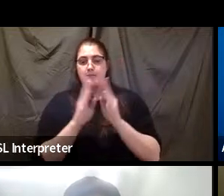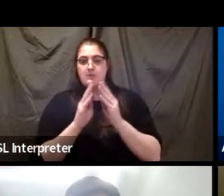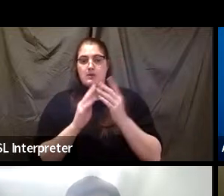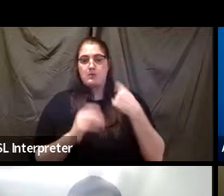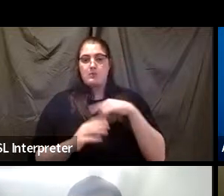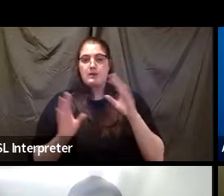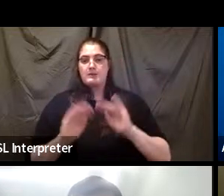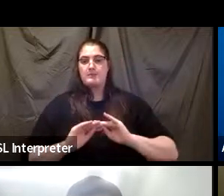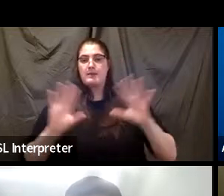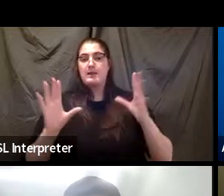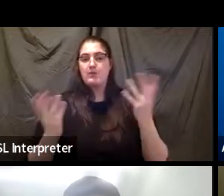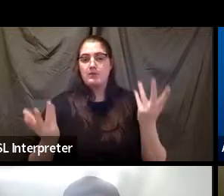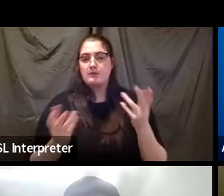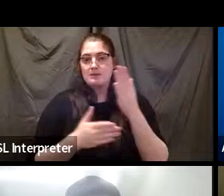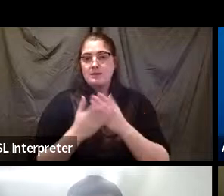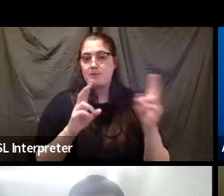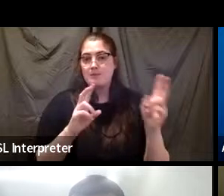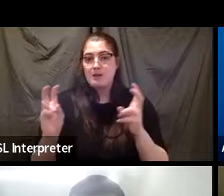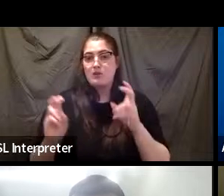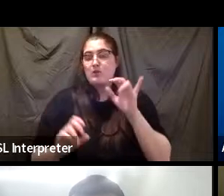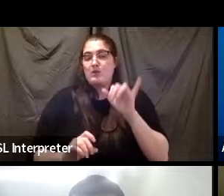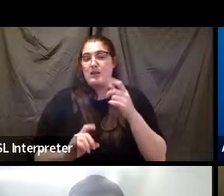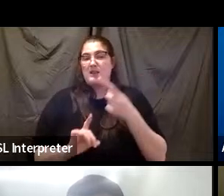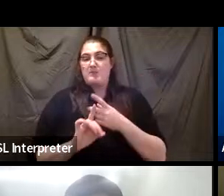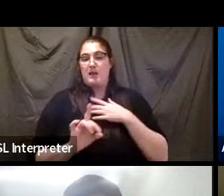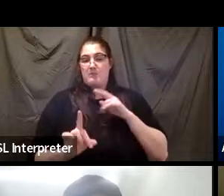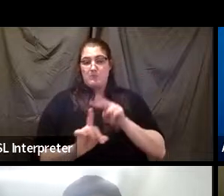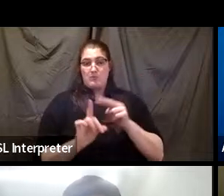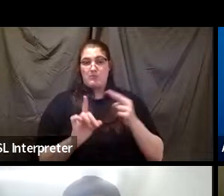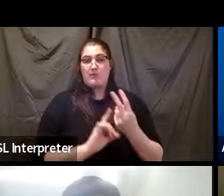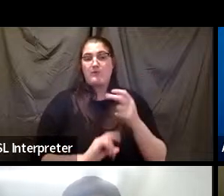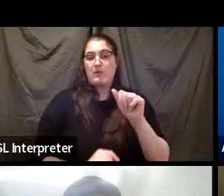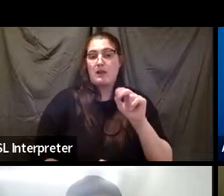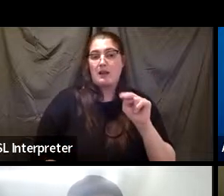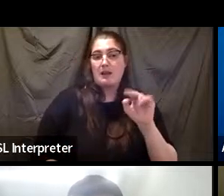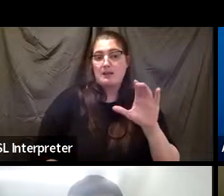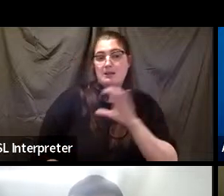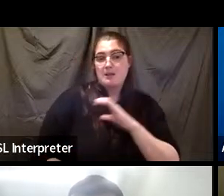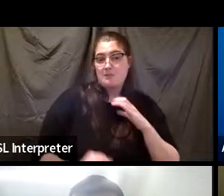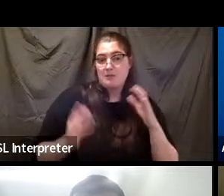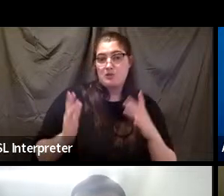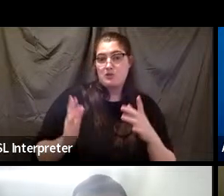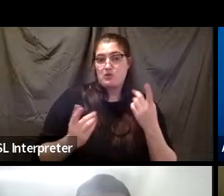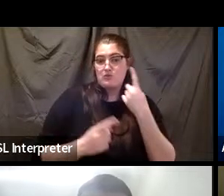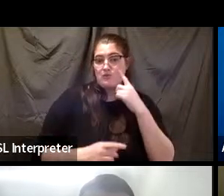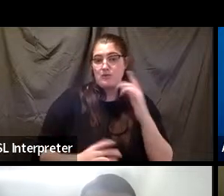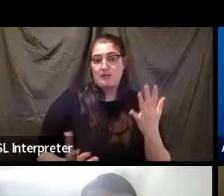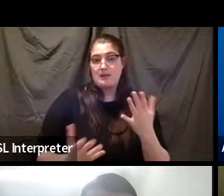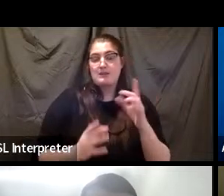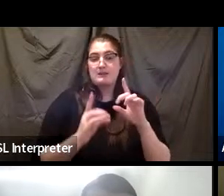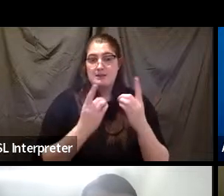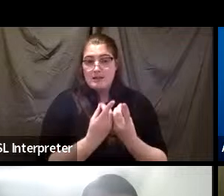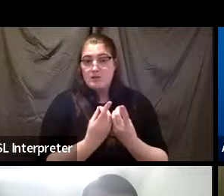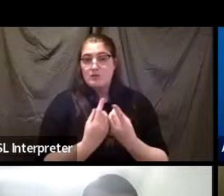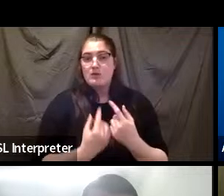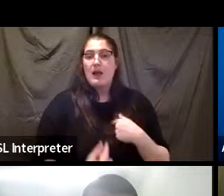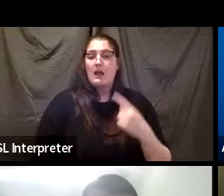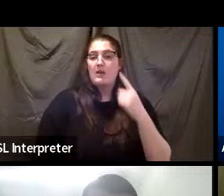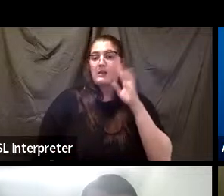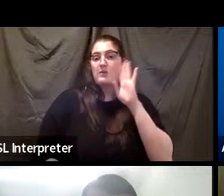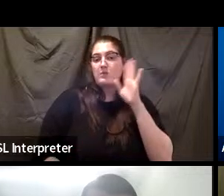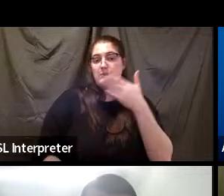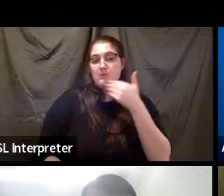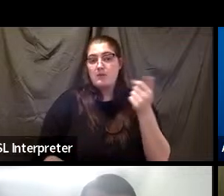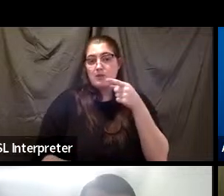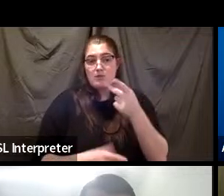issues. That's where I'm coming from as the ANC commissioner for this single member district where the property is. I think it'll be better that you do include